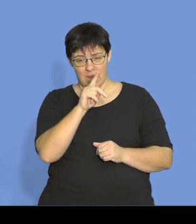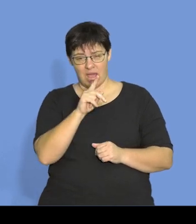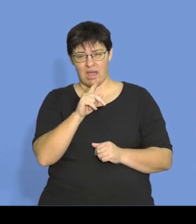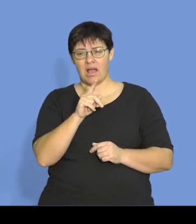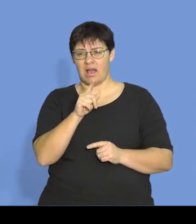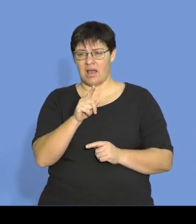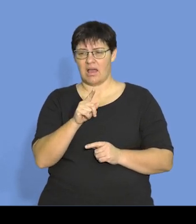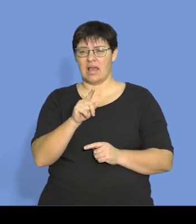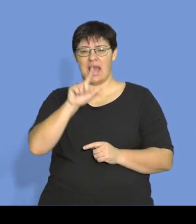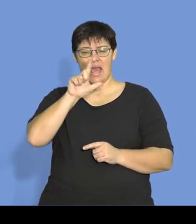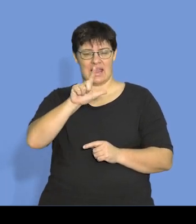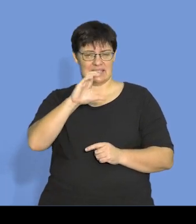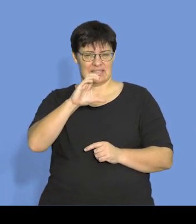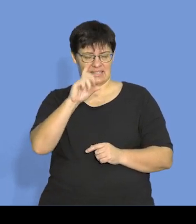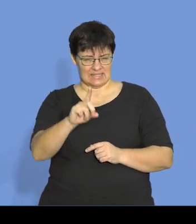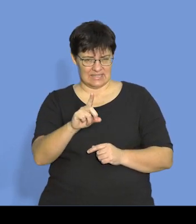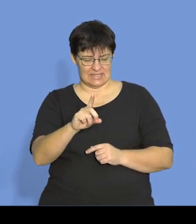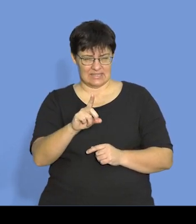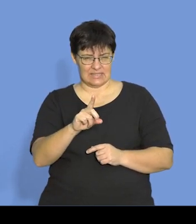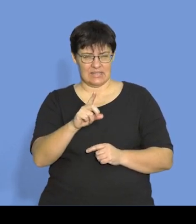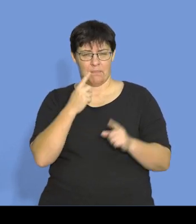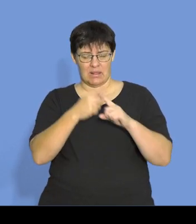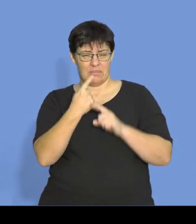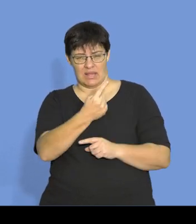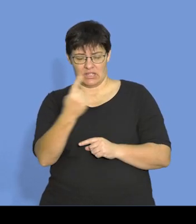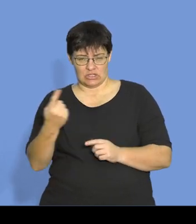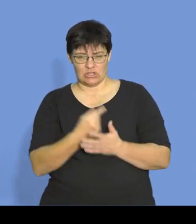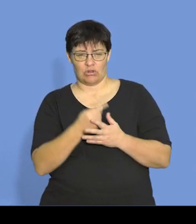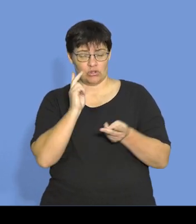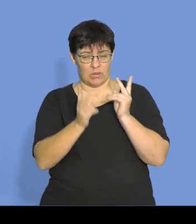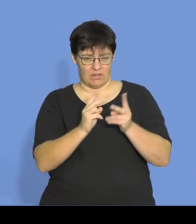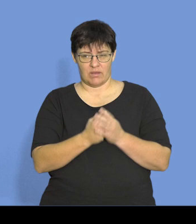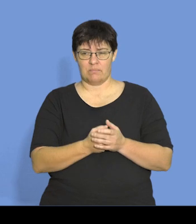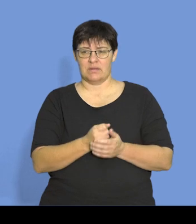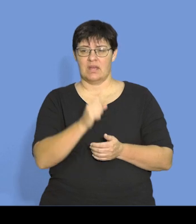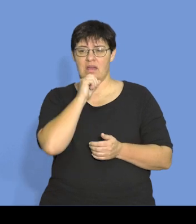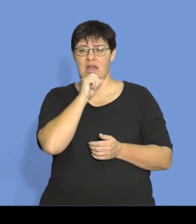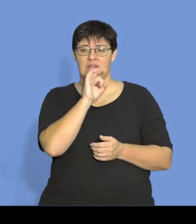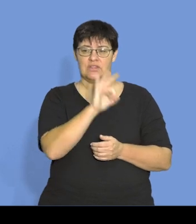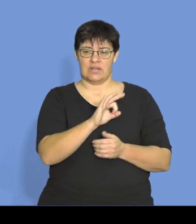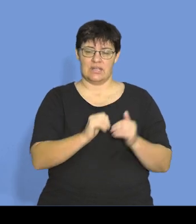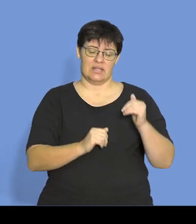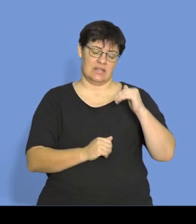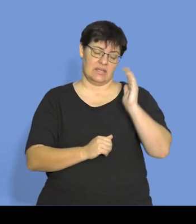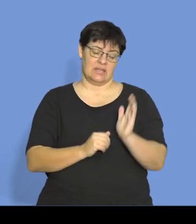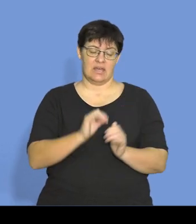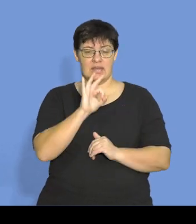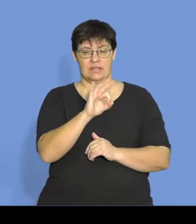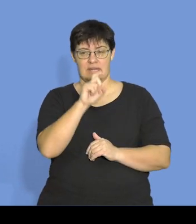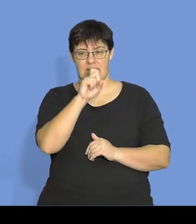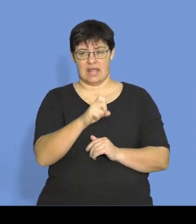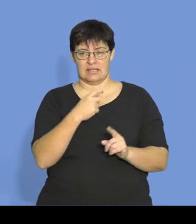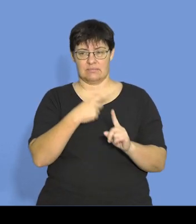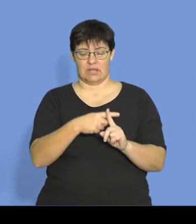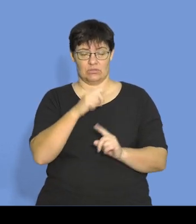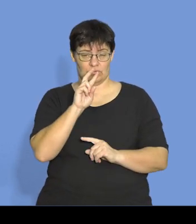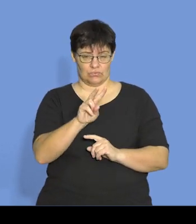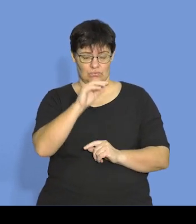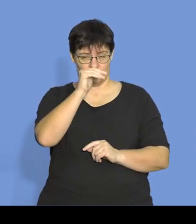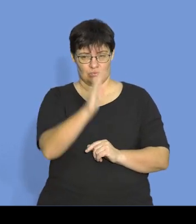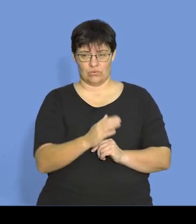But remember, you multiply everything by the LCD, which is 12. It will then give me 3 into